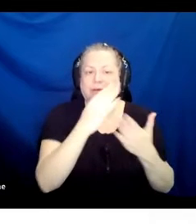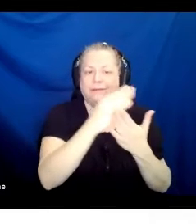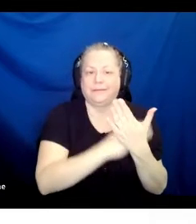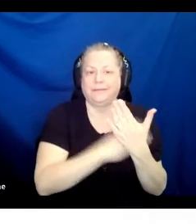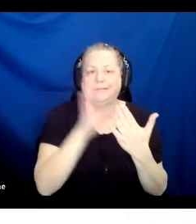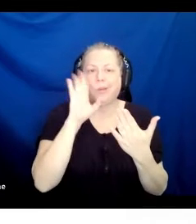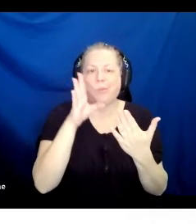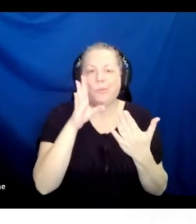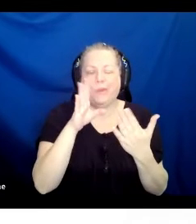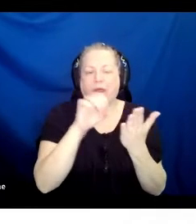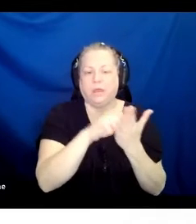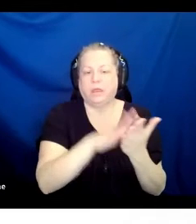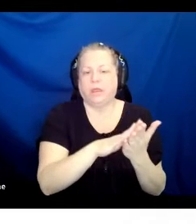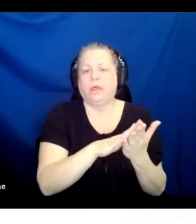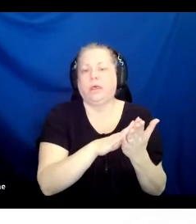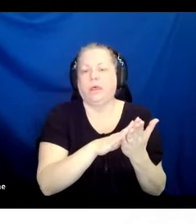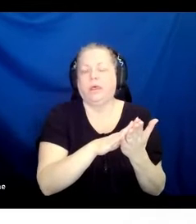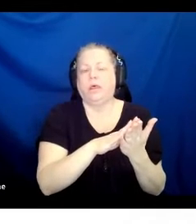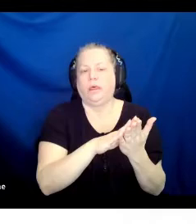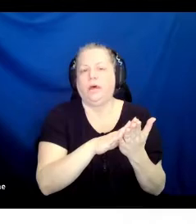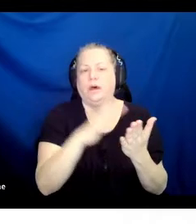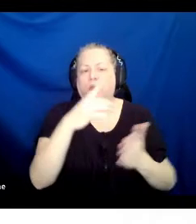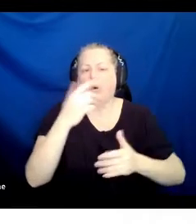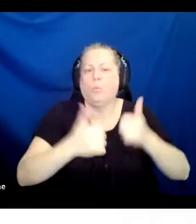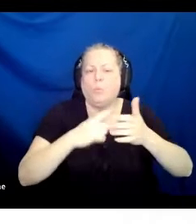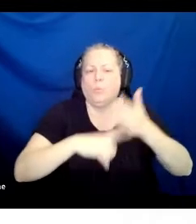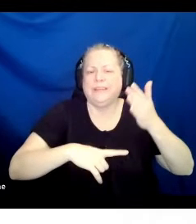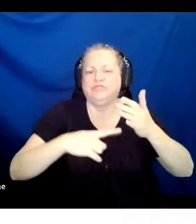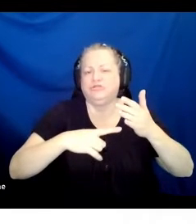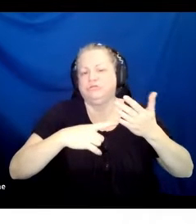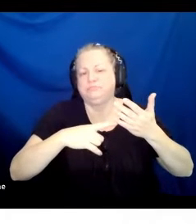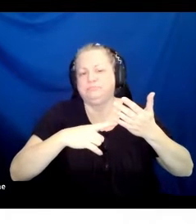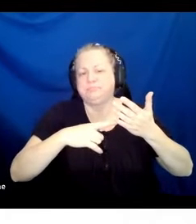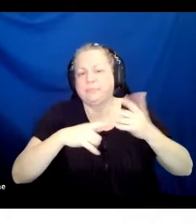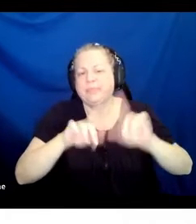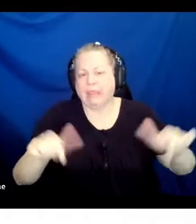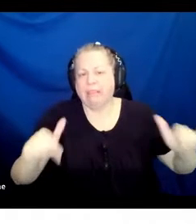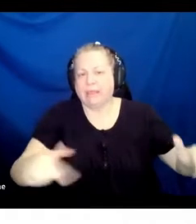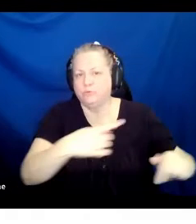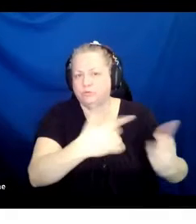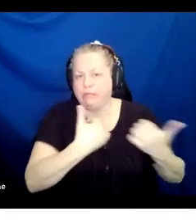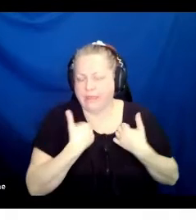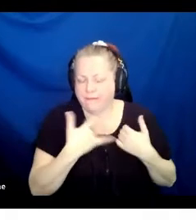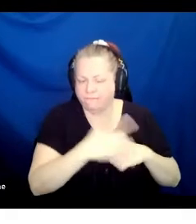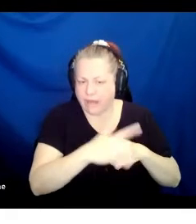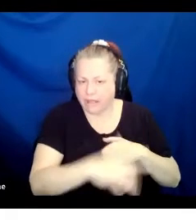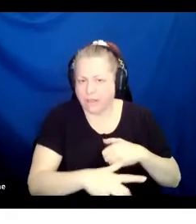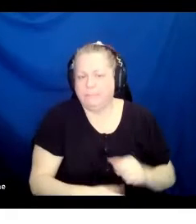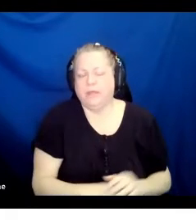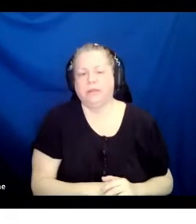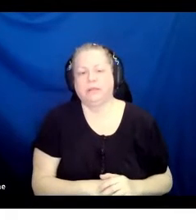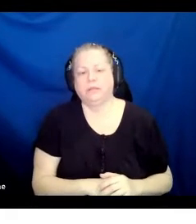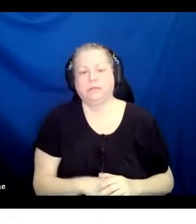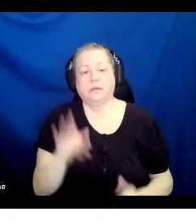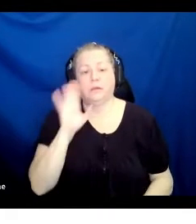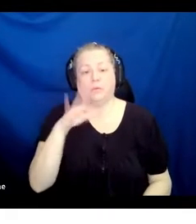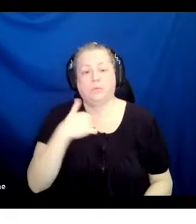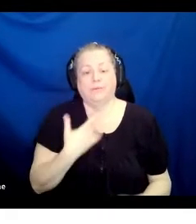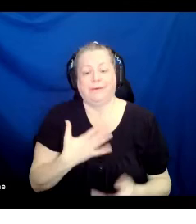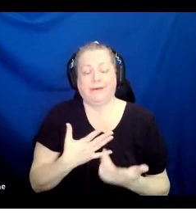spoken. I don't think that's quite live yet, but will be. We're hosting enrollment events with